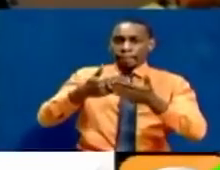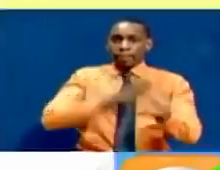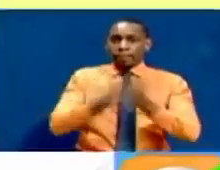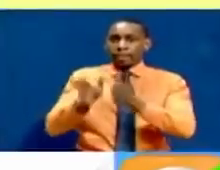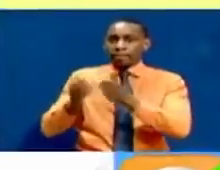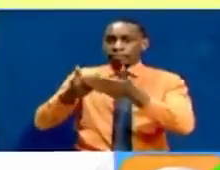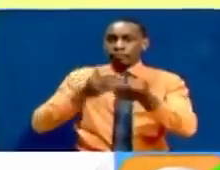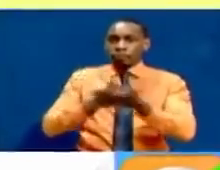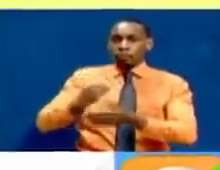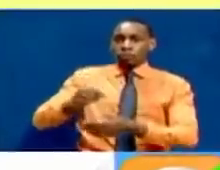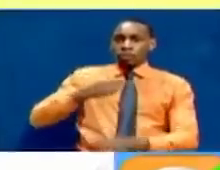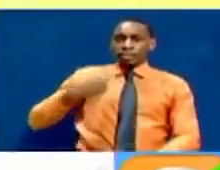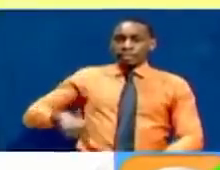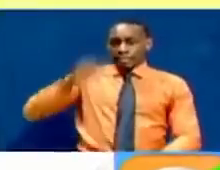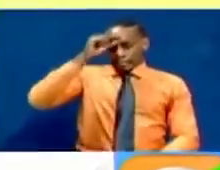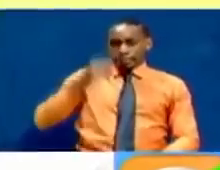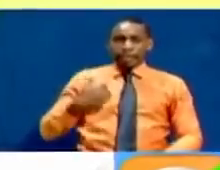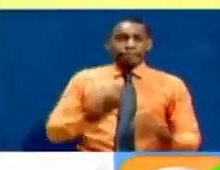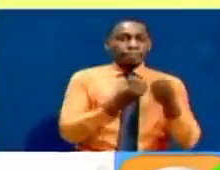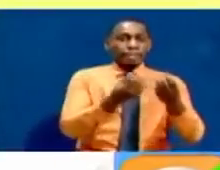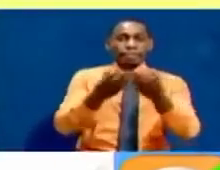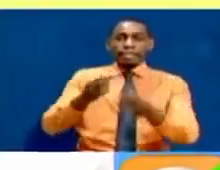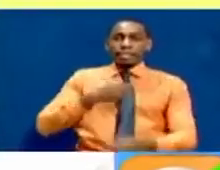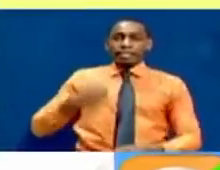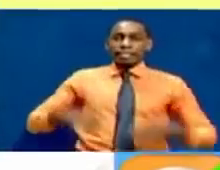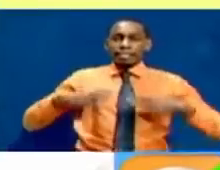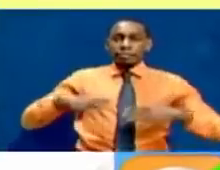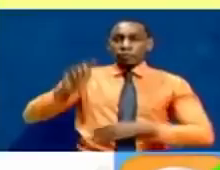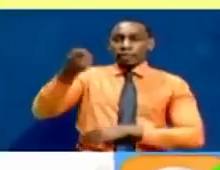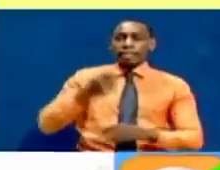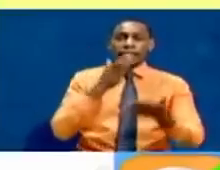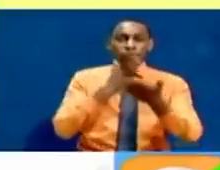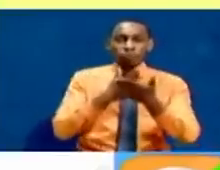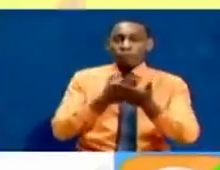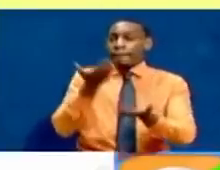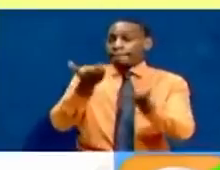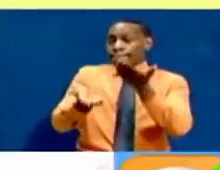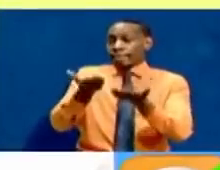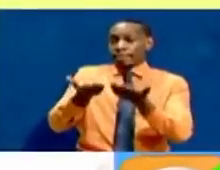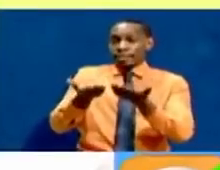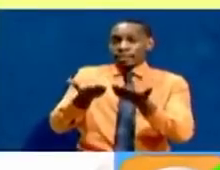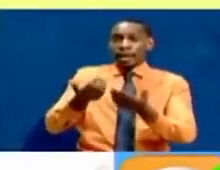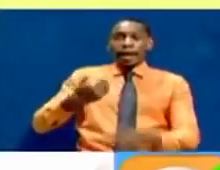Chinese government. There are very many Chinese in Kenya, and I'm sure that they probably had